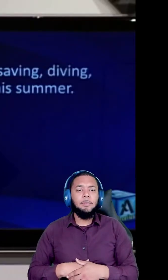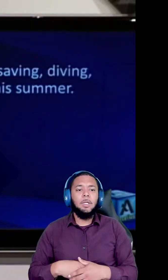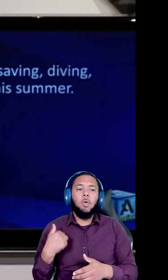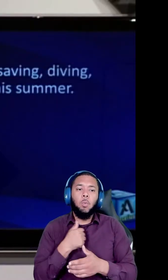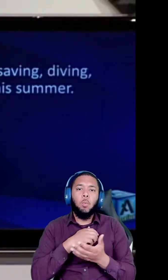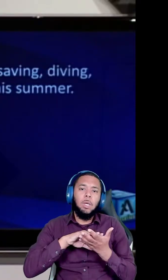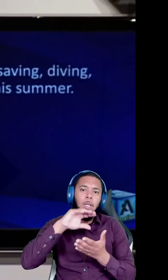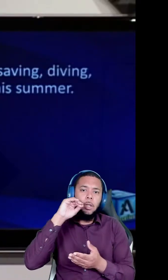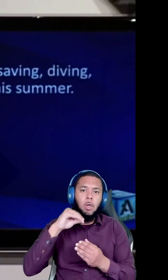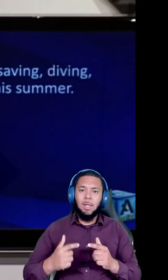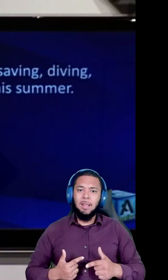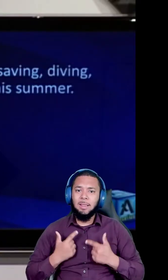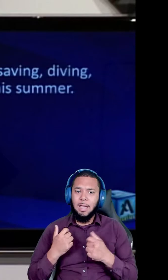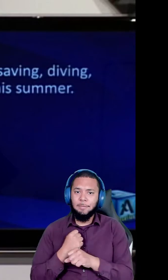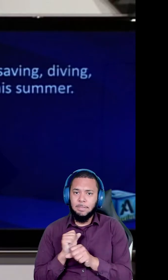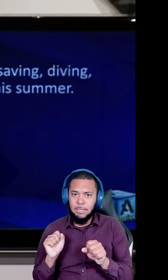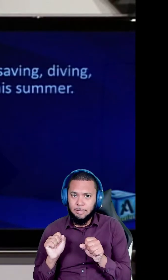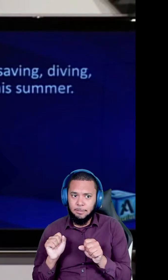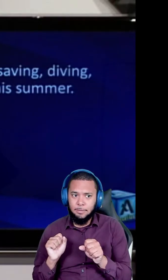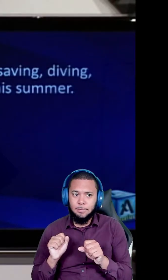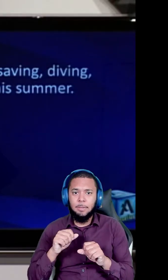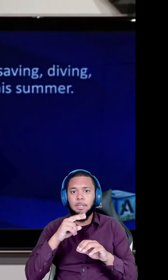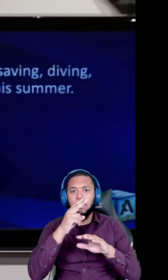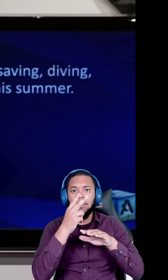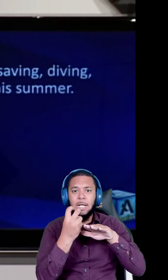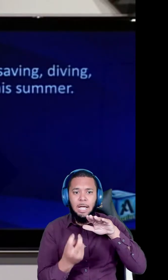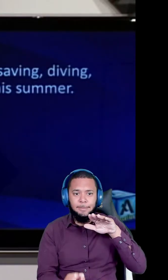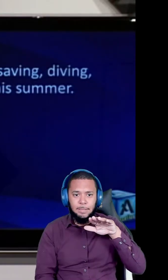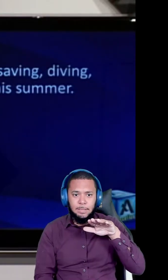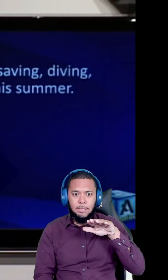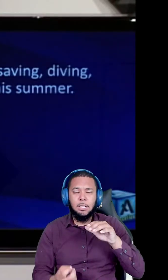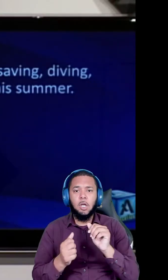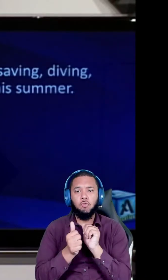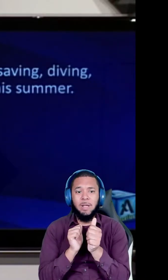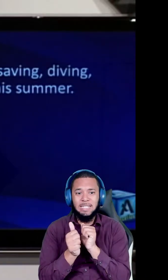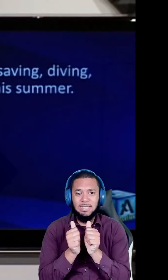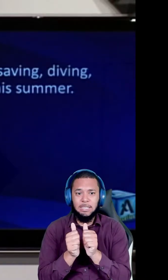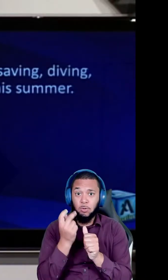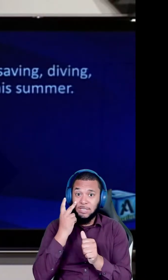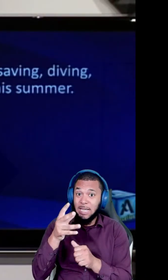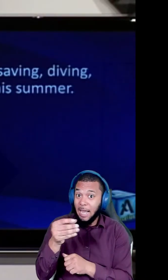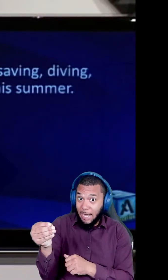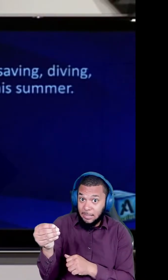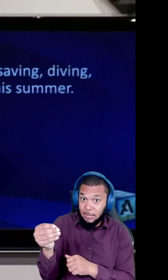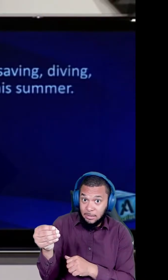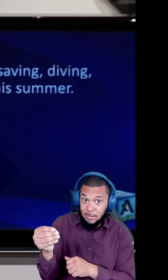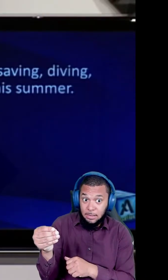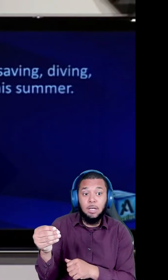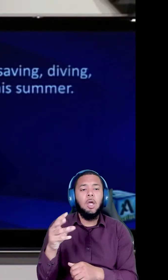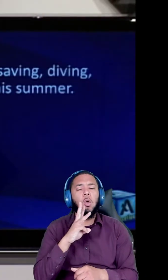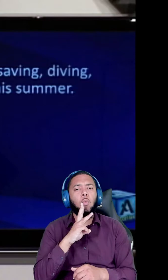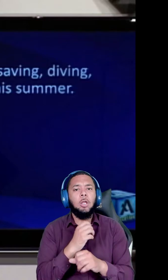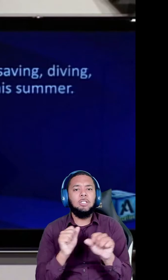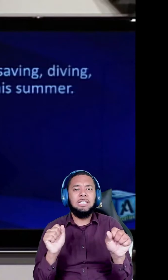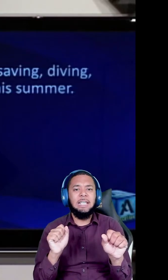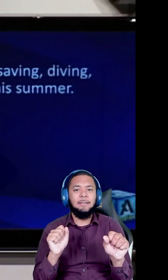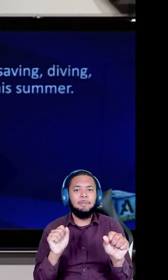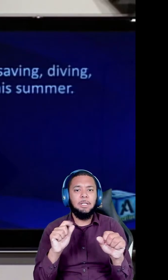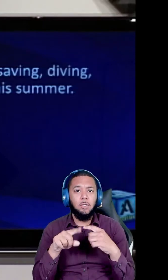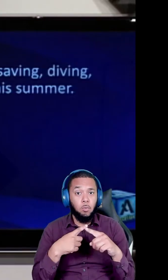learn life-saving, diving, racing, here's the and, and water safety this summer.